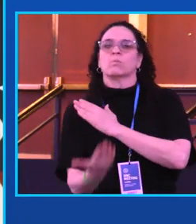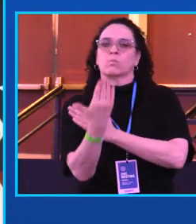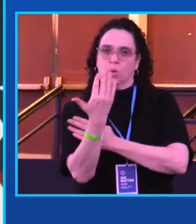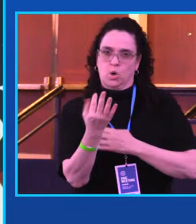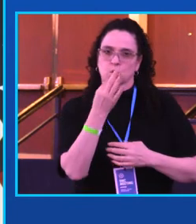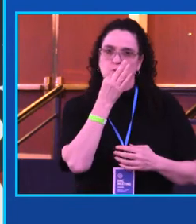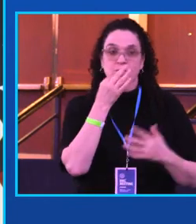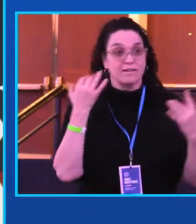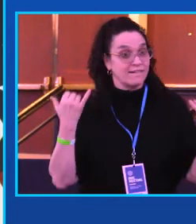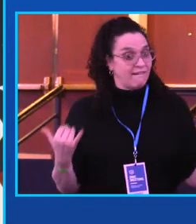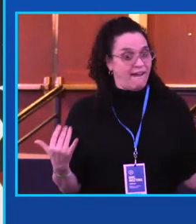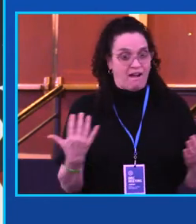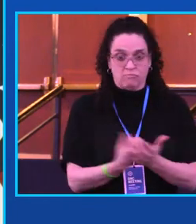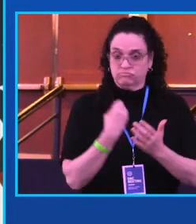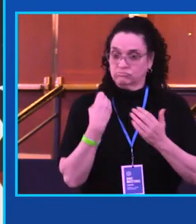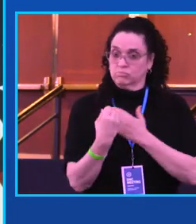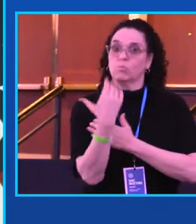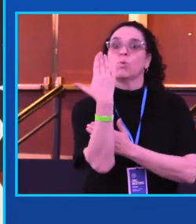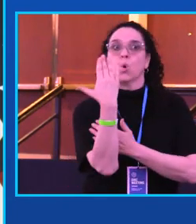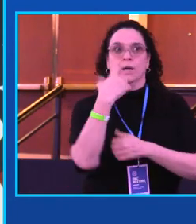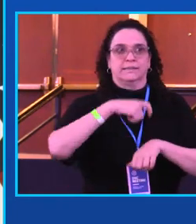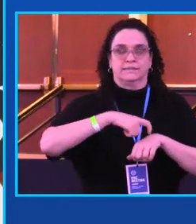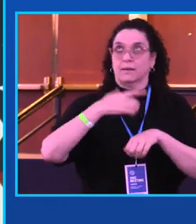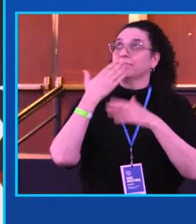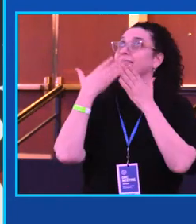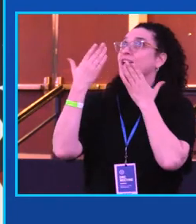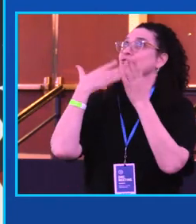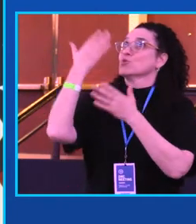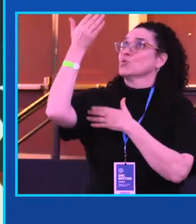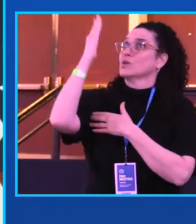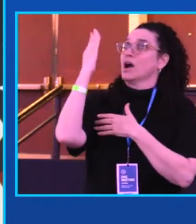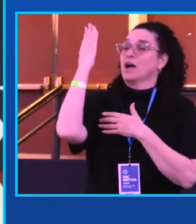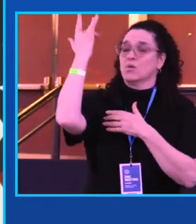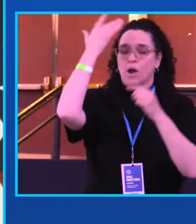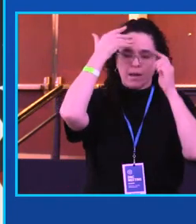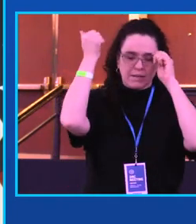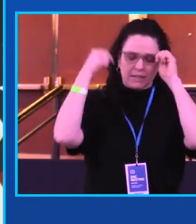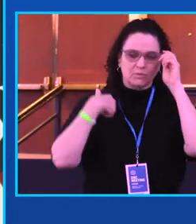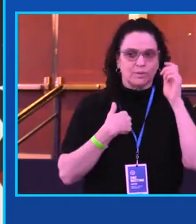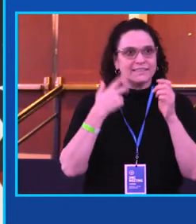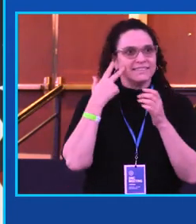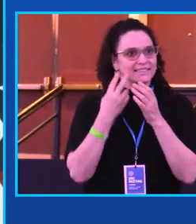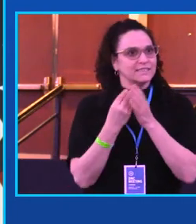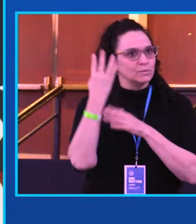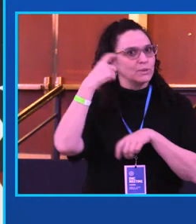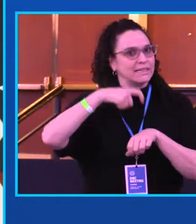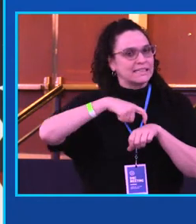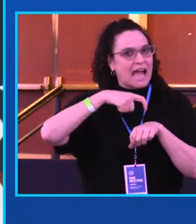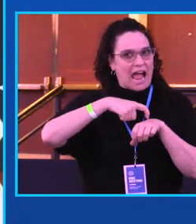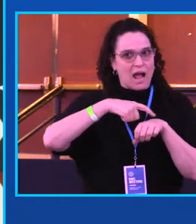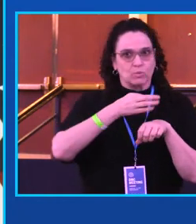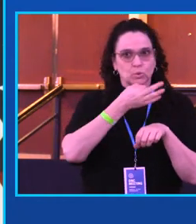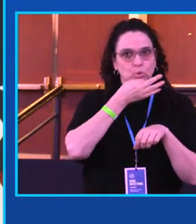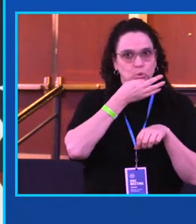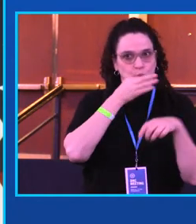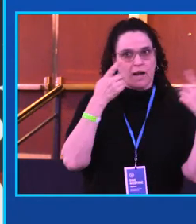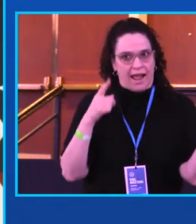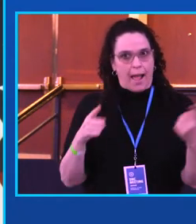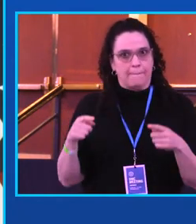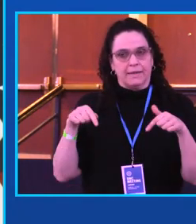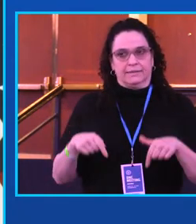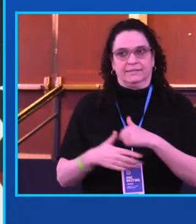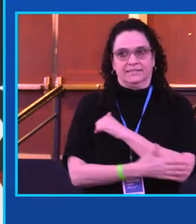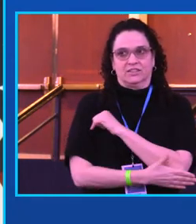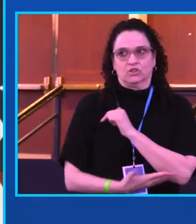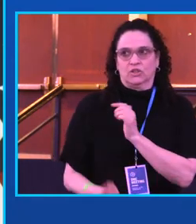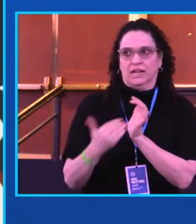and it's morning time. Thank you, God, because we see that springtime is coming in America again.